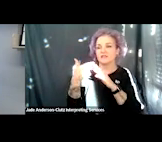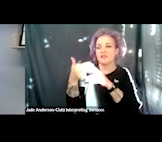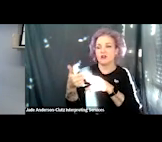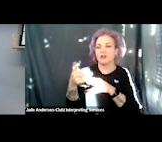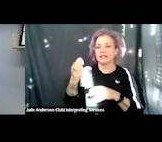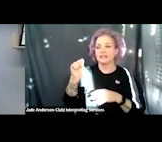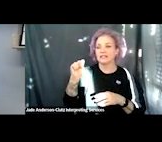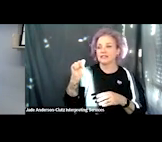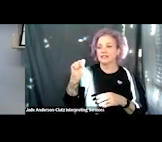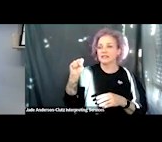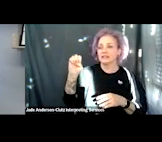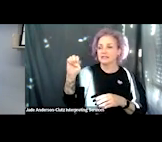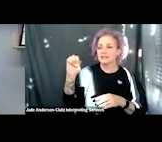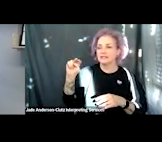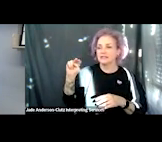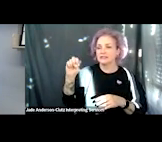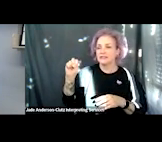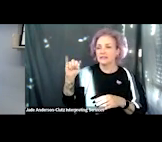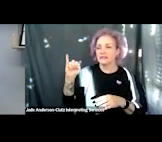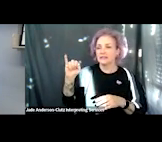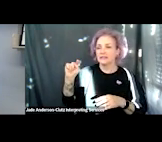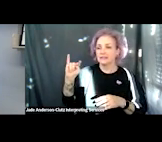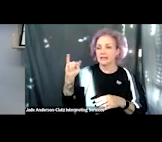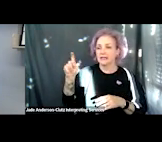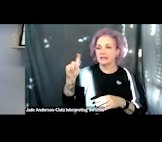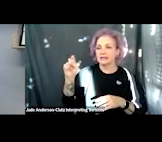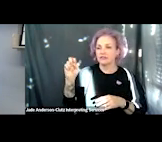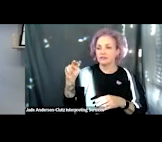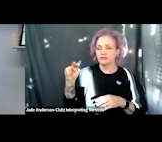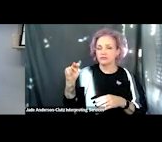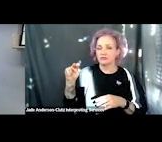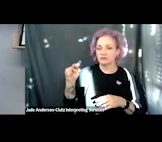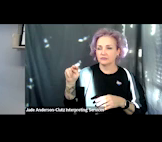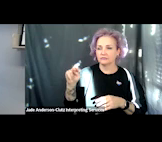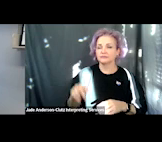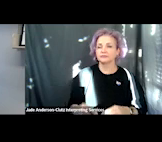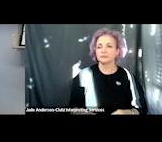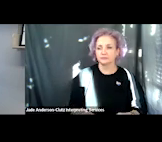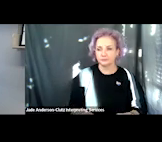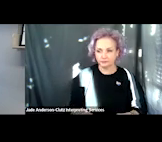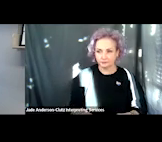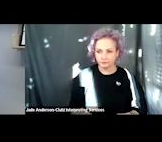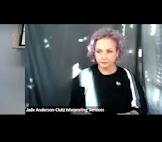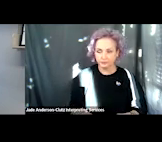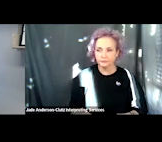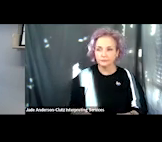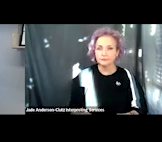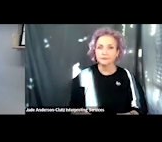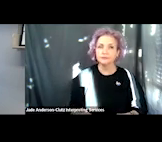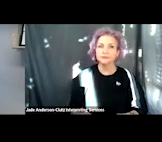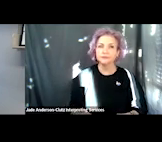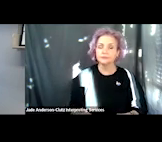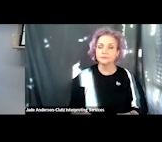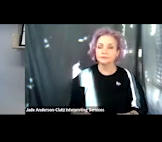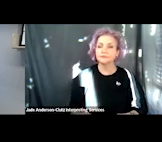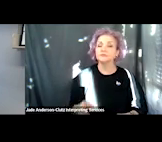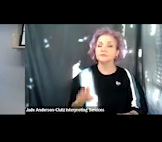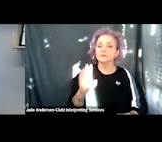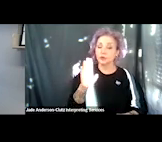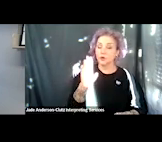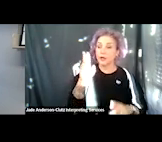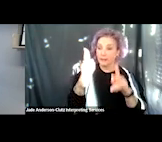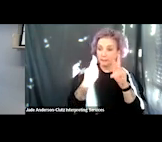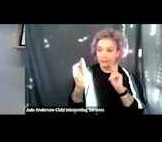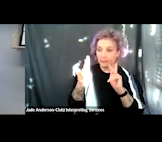particularly by this group of researchers, that have shown pretty robustly that in individuals with autism spectrum